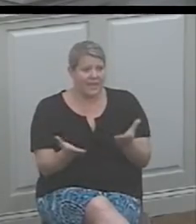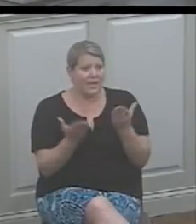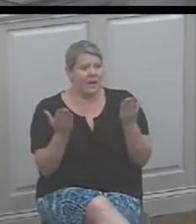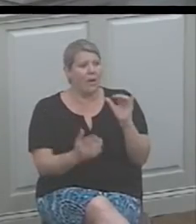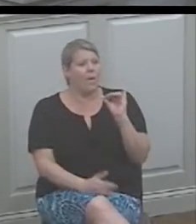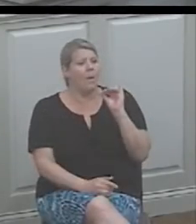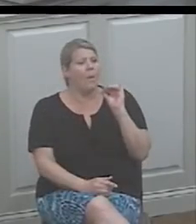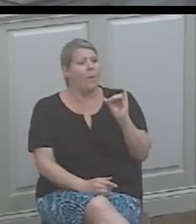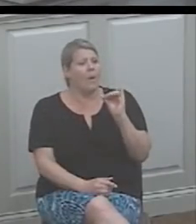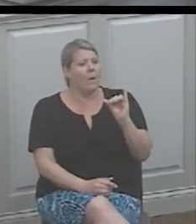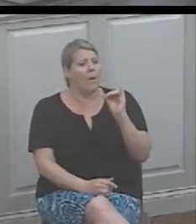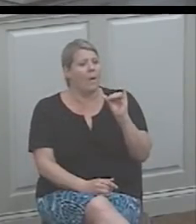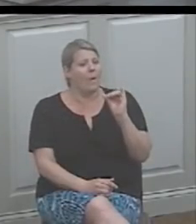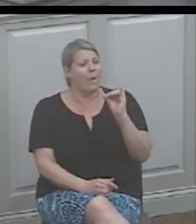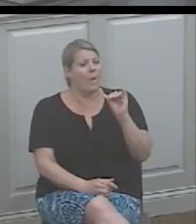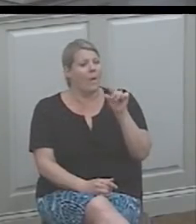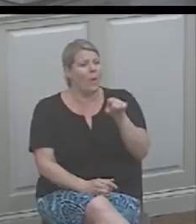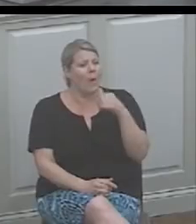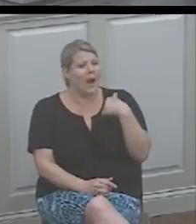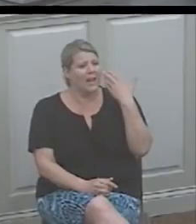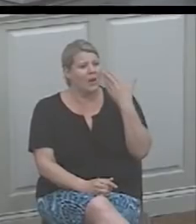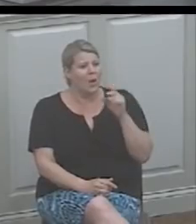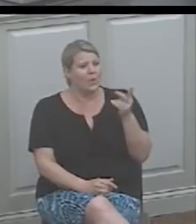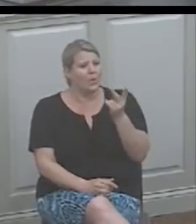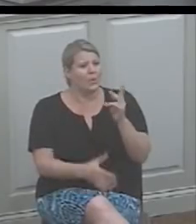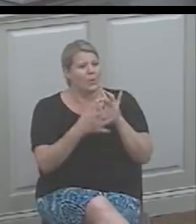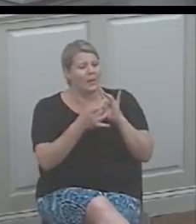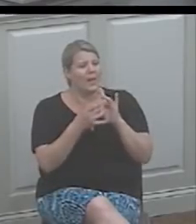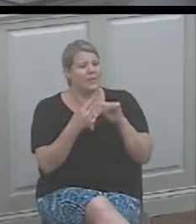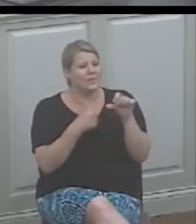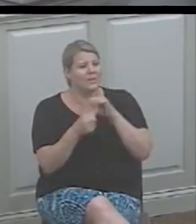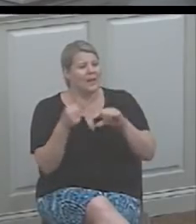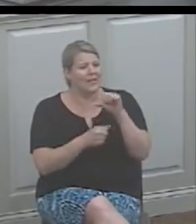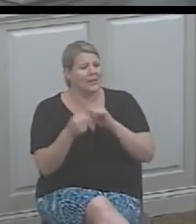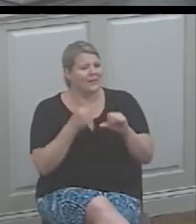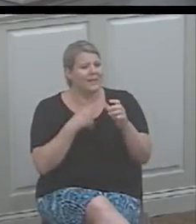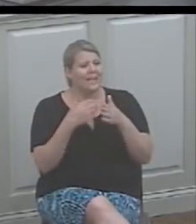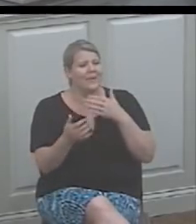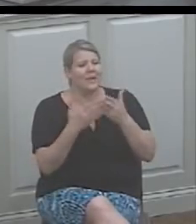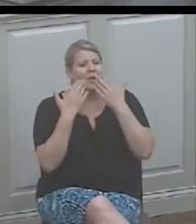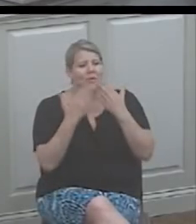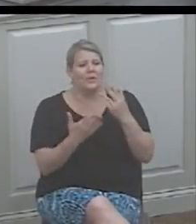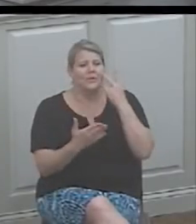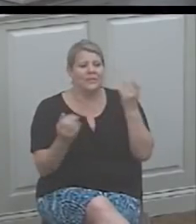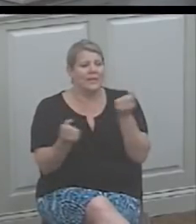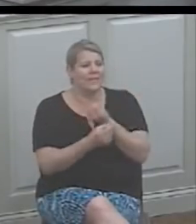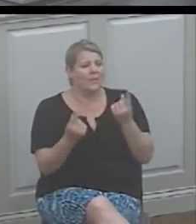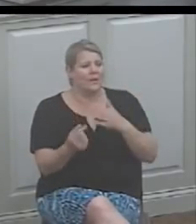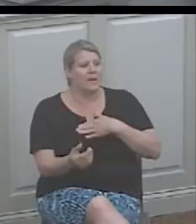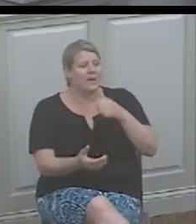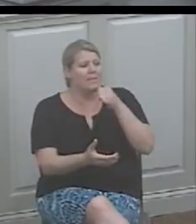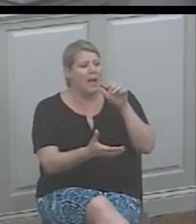some dots now. Yeah. Good to see everybody. This is my parents, my wife, and my